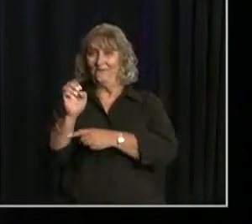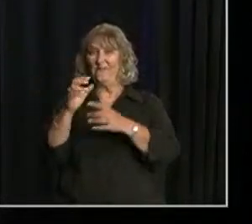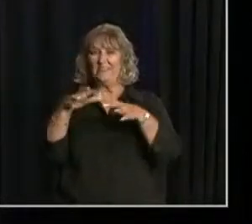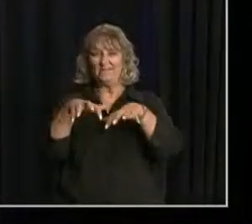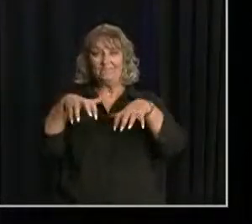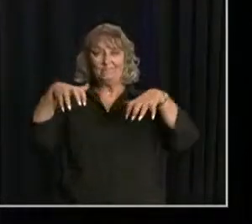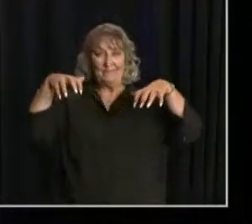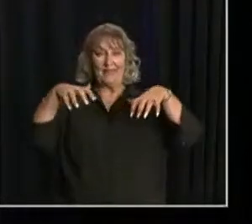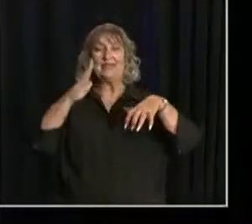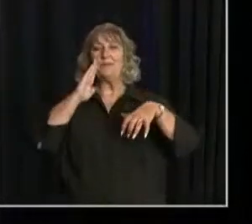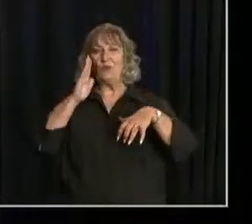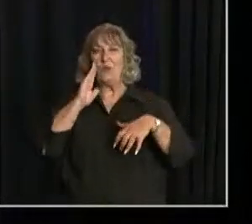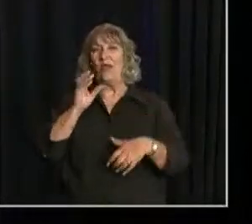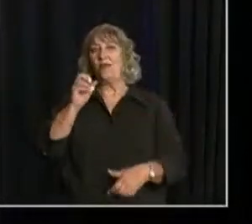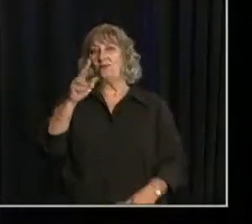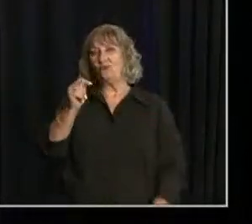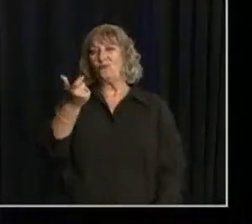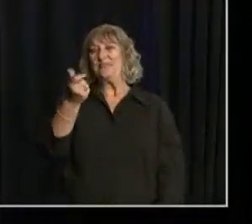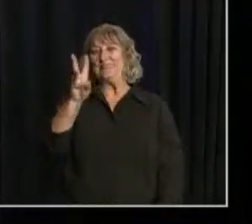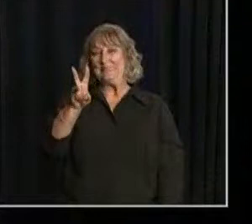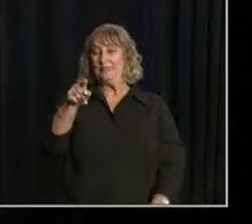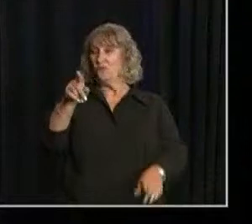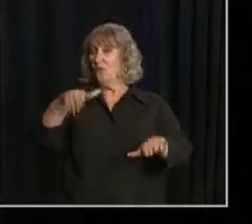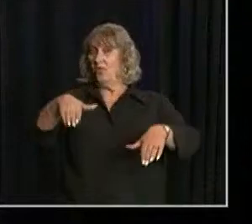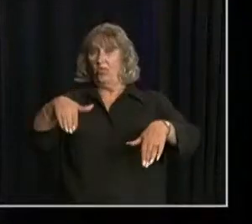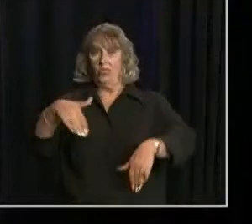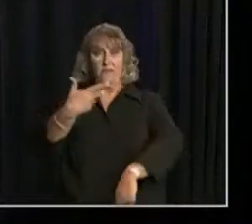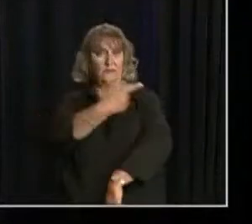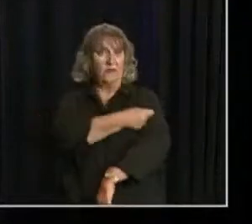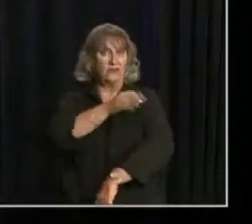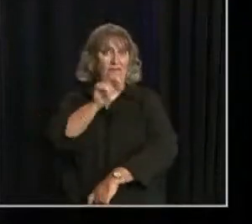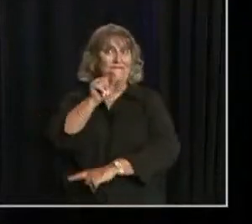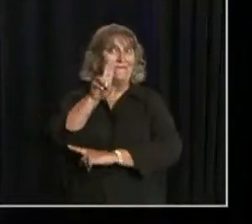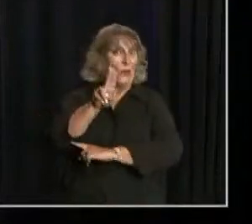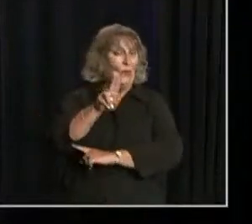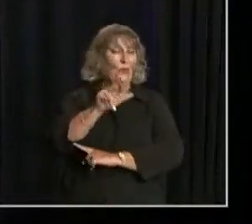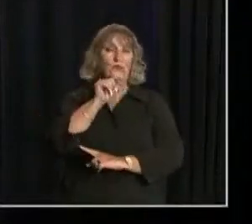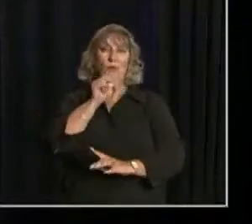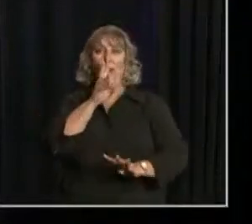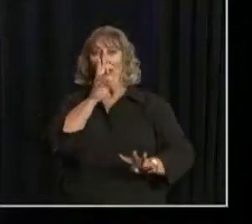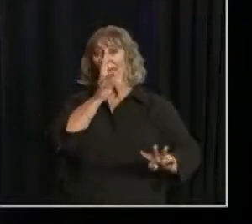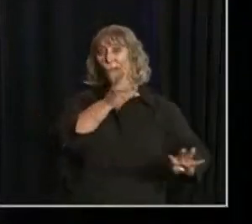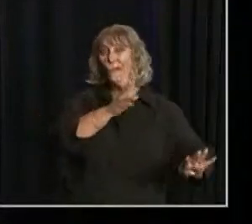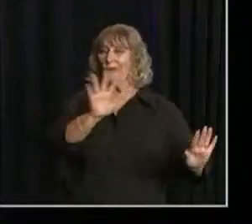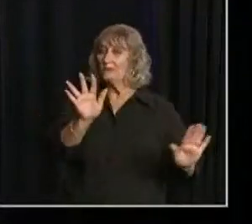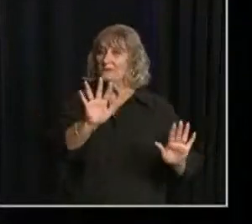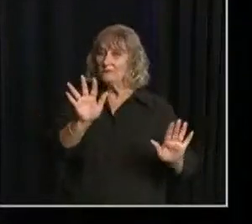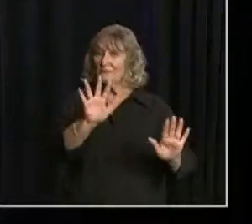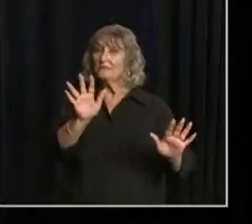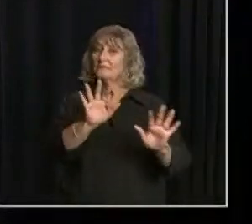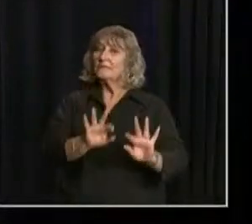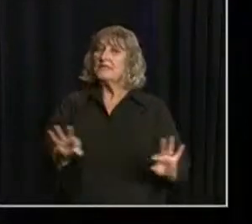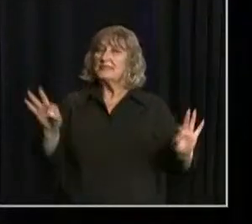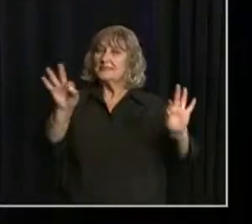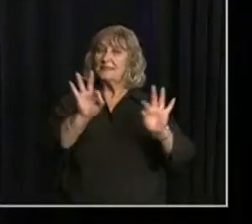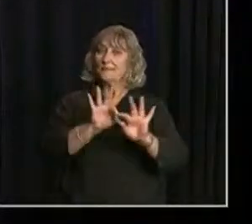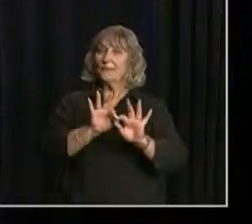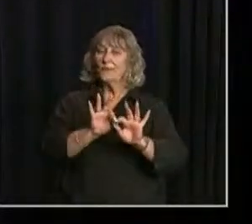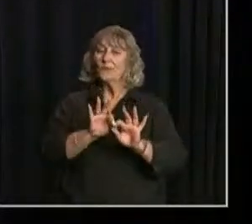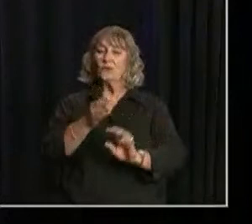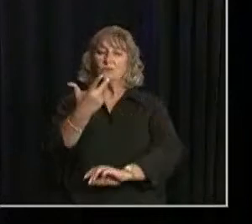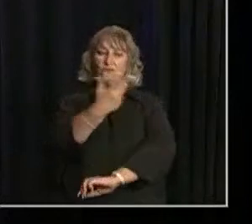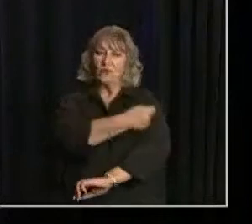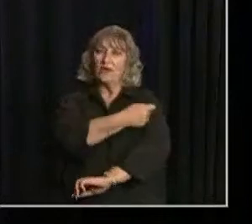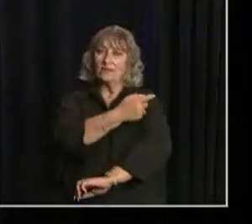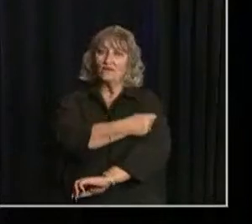October 16th. So if you've not gotten your flu vaccine, make sure we don't ignore that this flu season. Really can exacerbate health issues